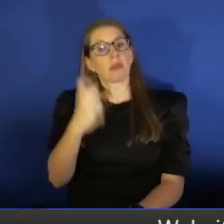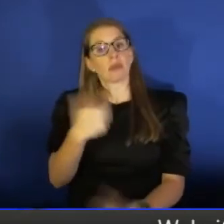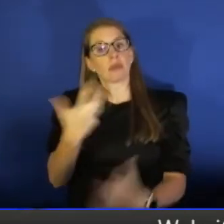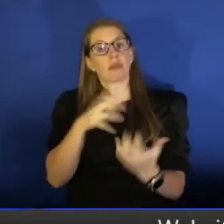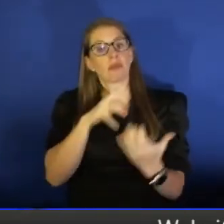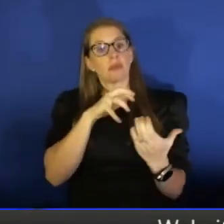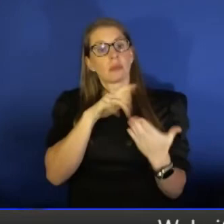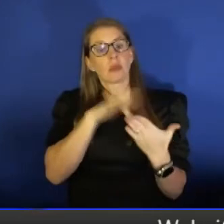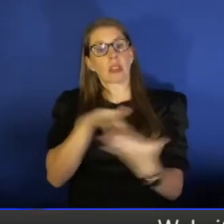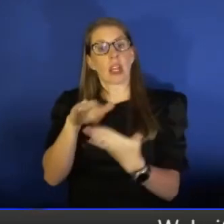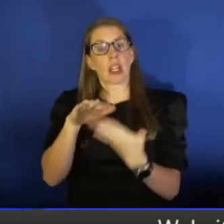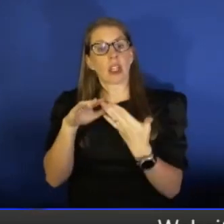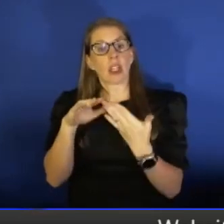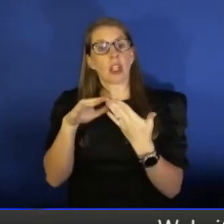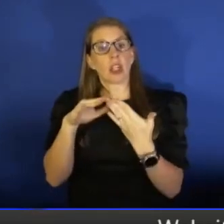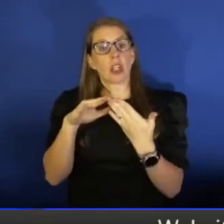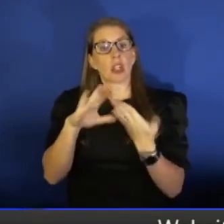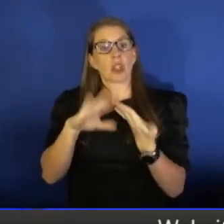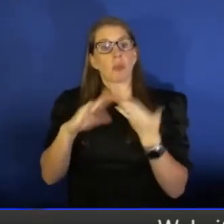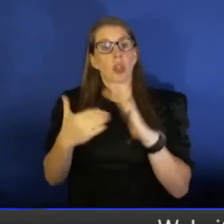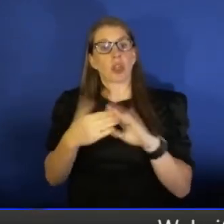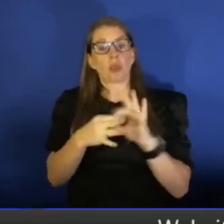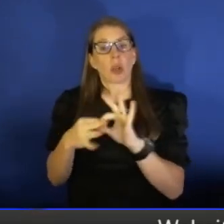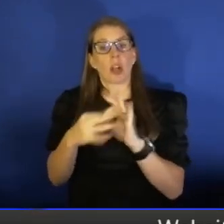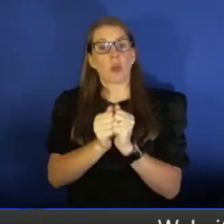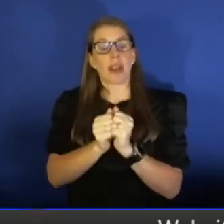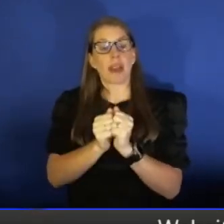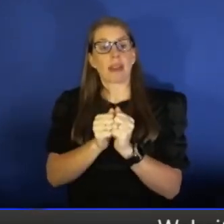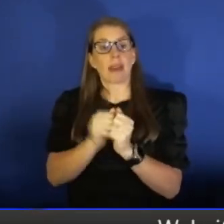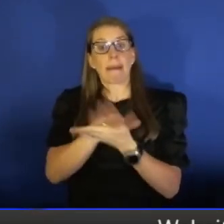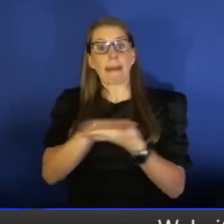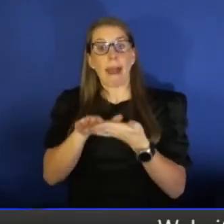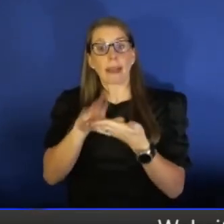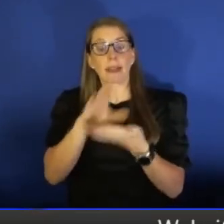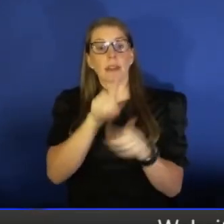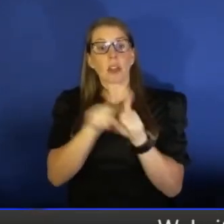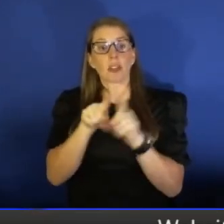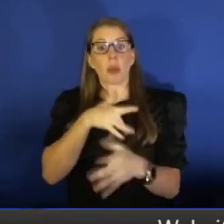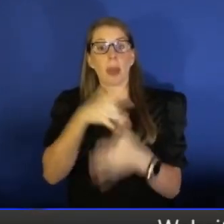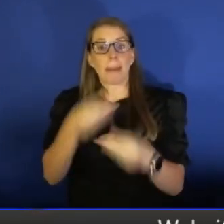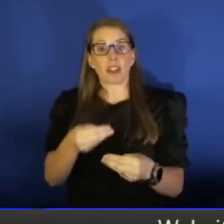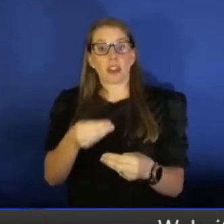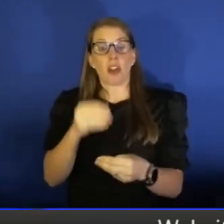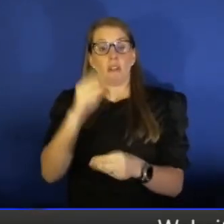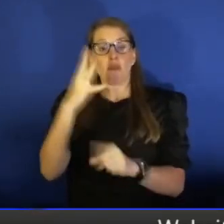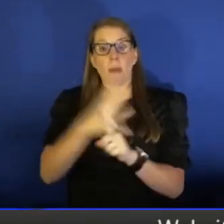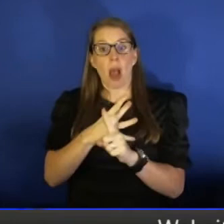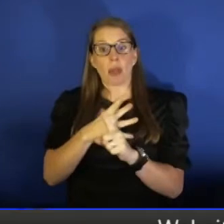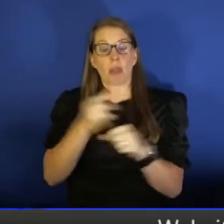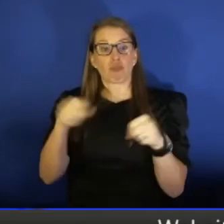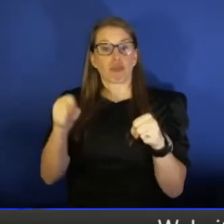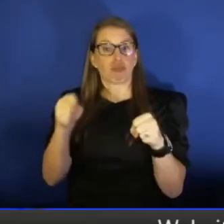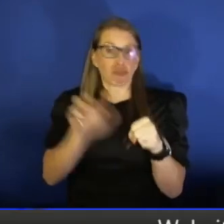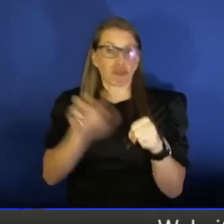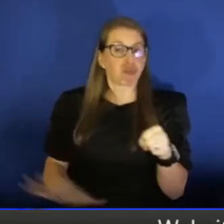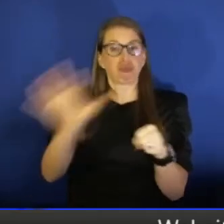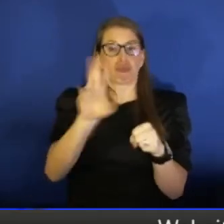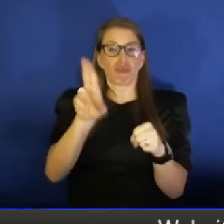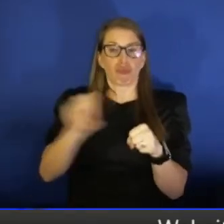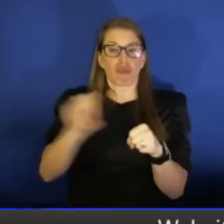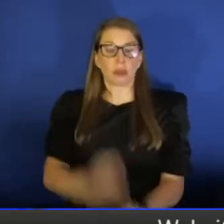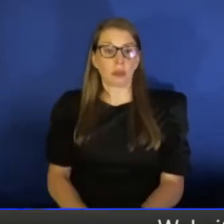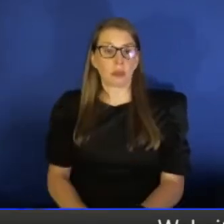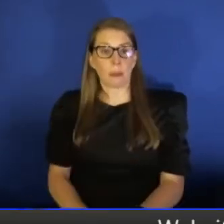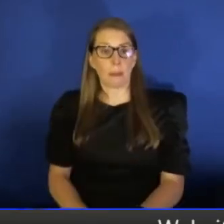communities' relationship to kindness and compassion. So he did that. He went on a 4-month bike ride all over the United States of America. So when